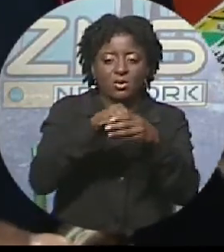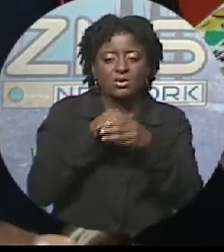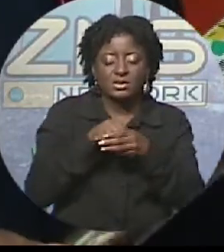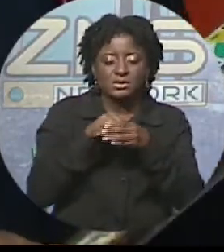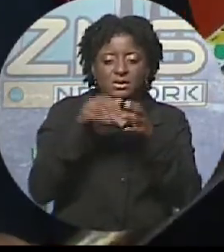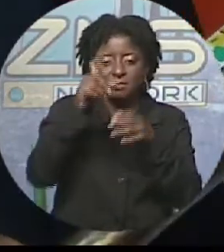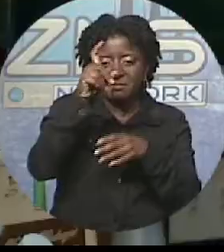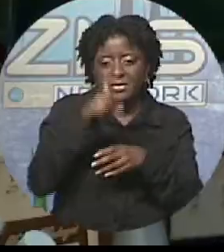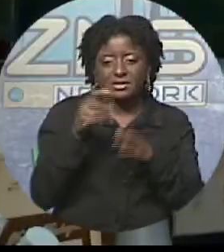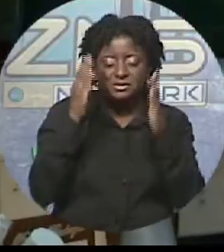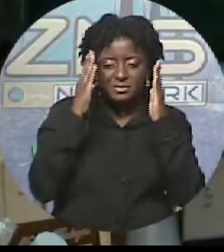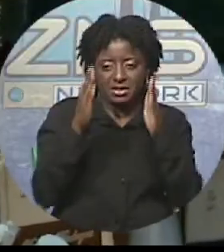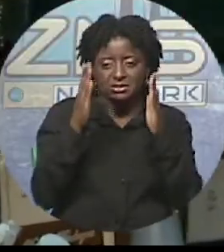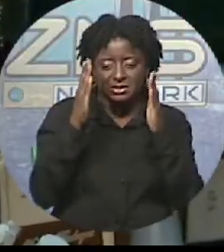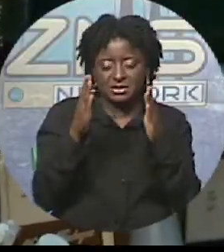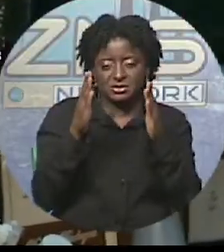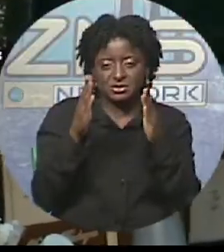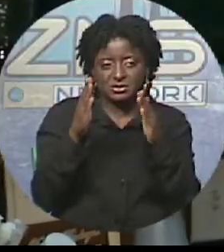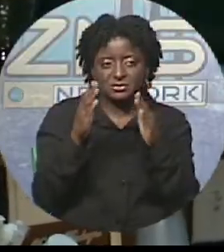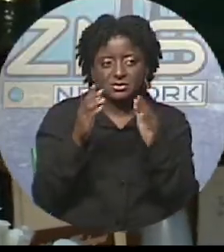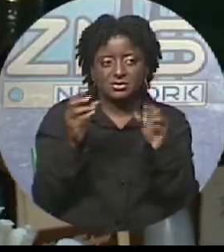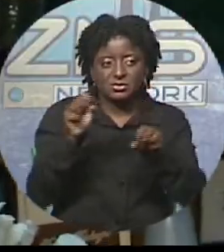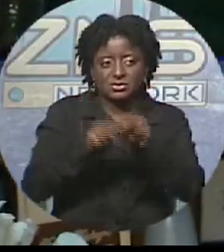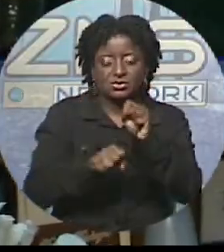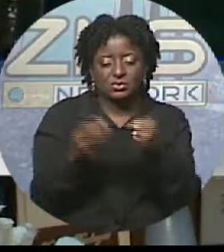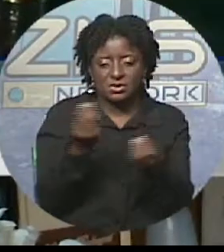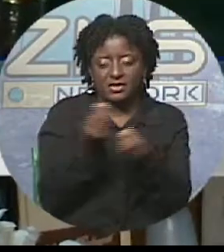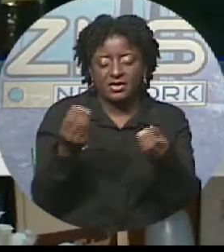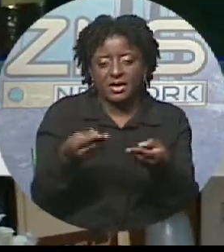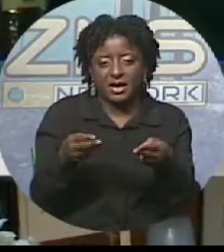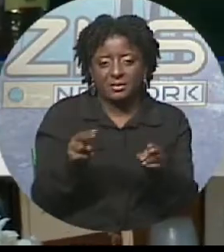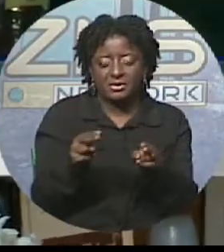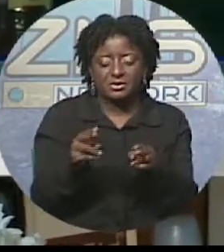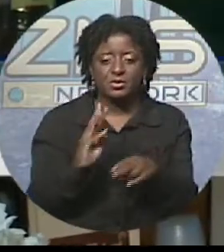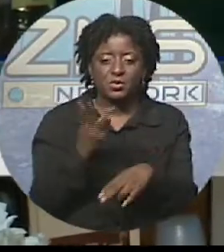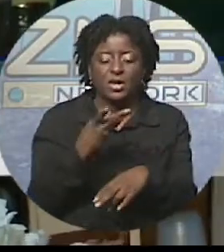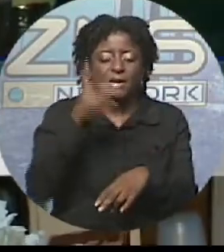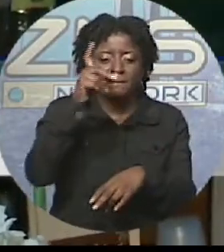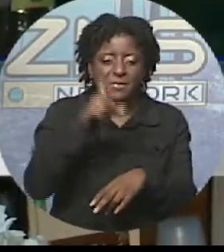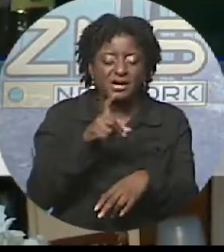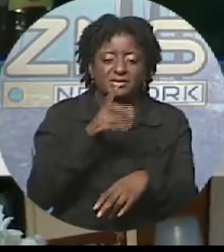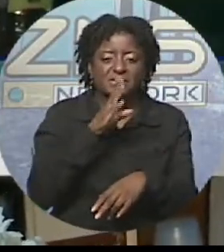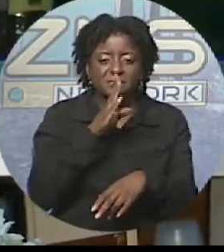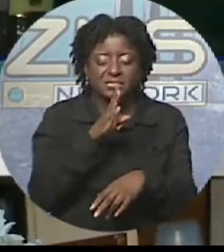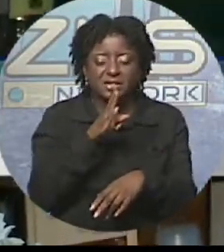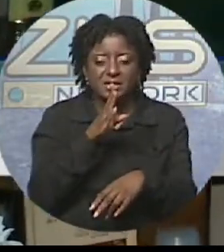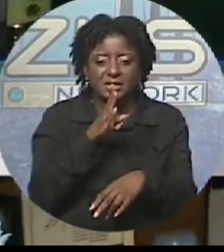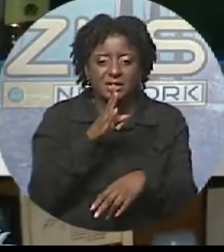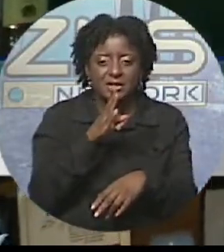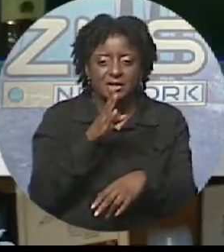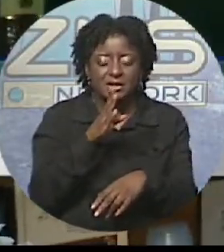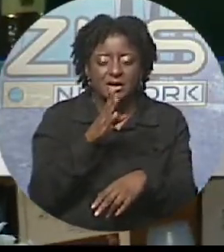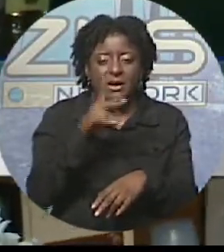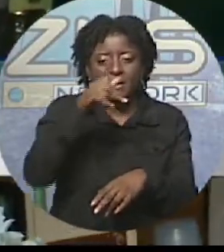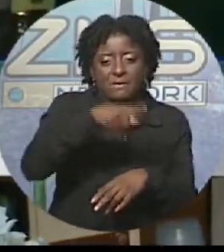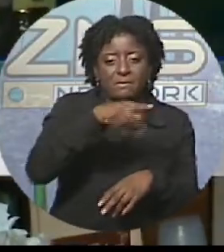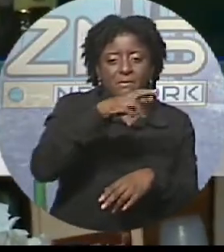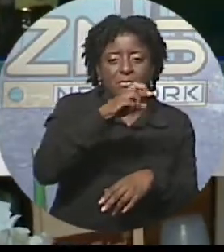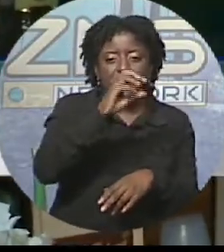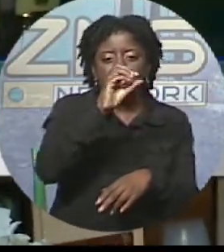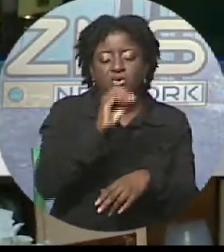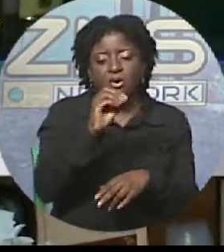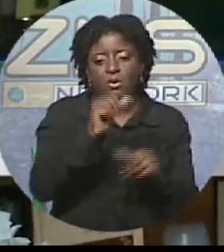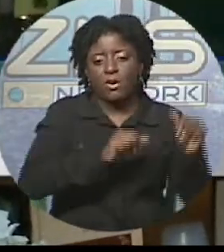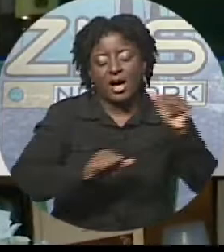that nothing happens. It helps people to be more proactive, because if you don't know what to do or what to expect if certain things